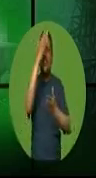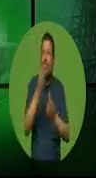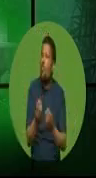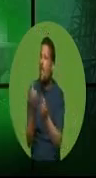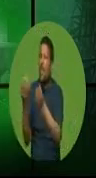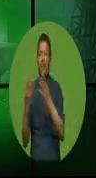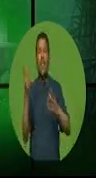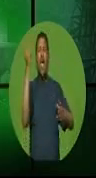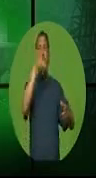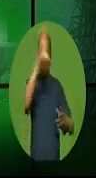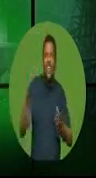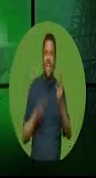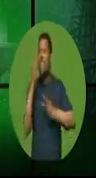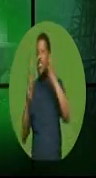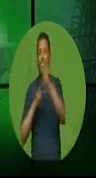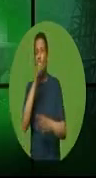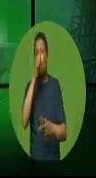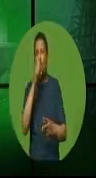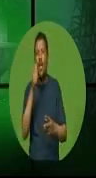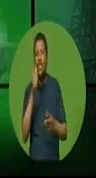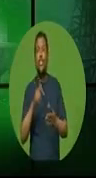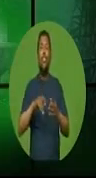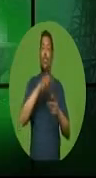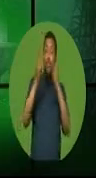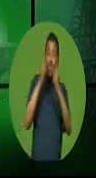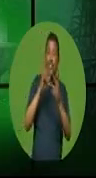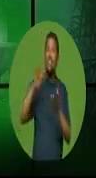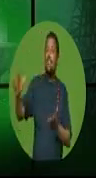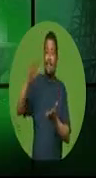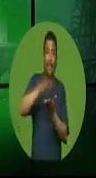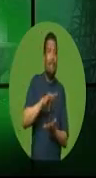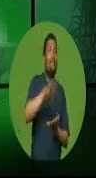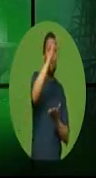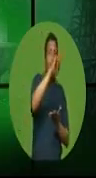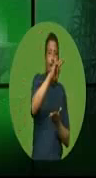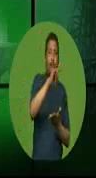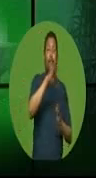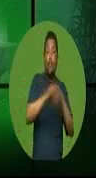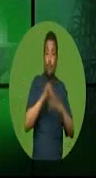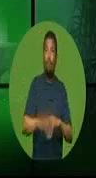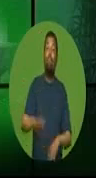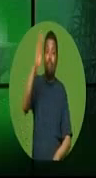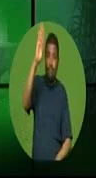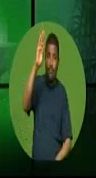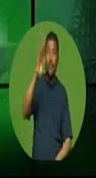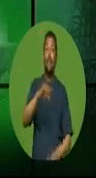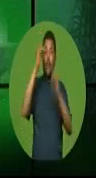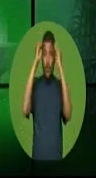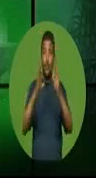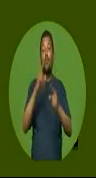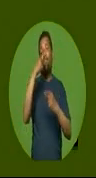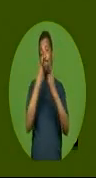Africans visit Ethiopia through tourist transit. Raise your hands and tell the reason to your teacher.